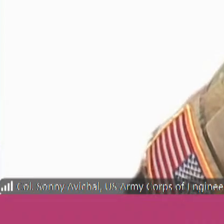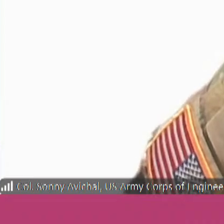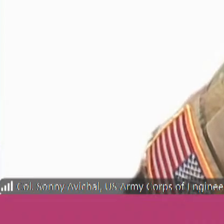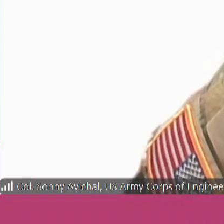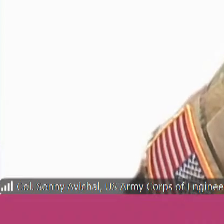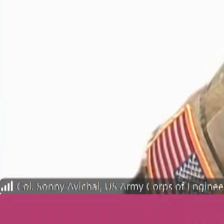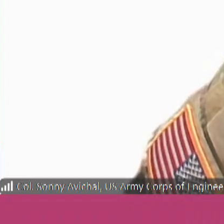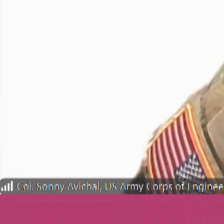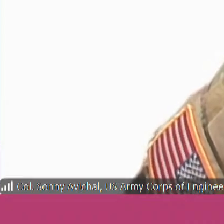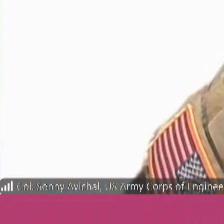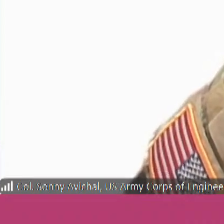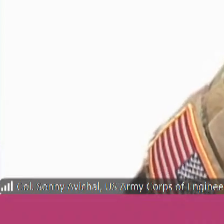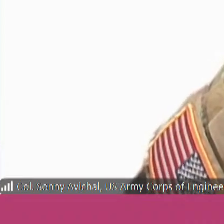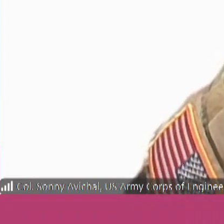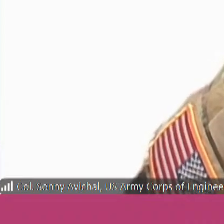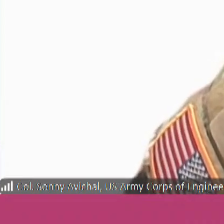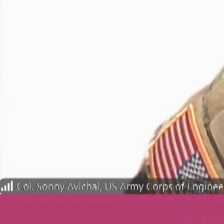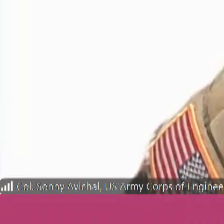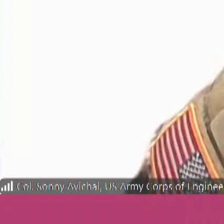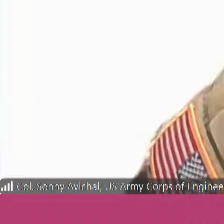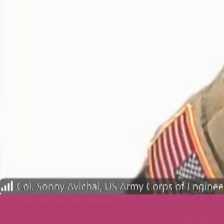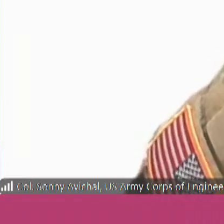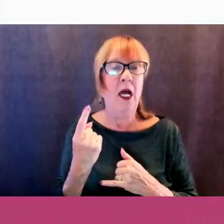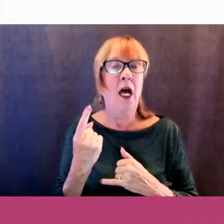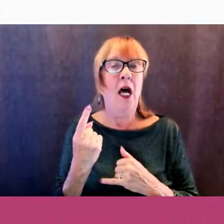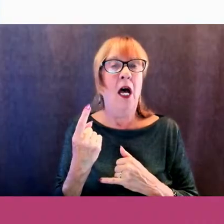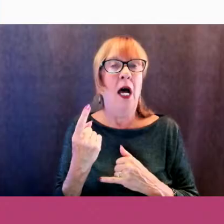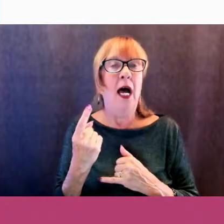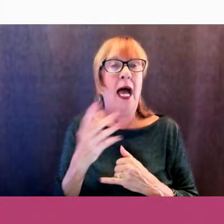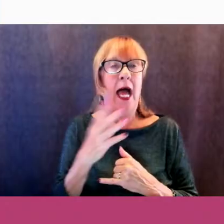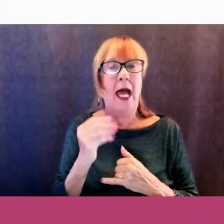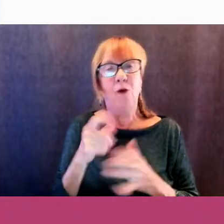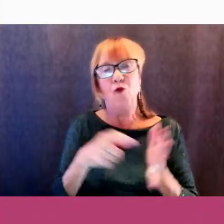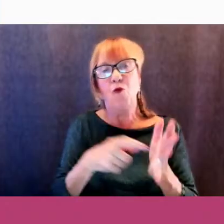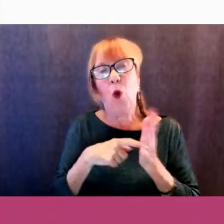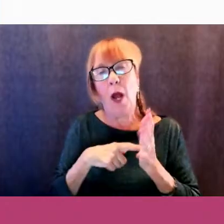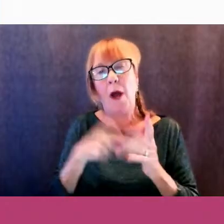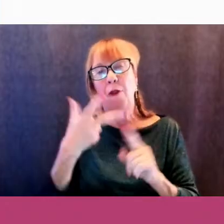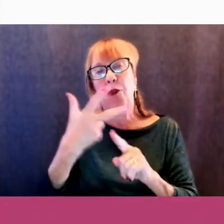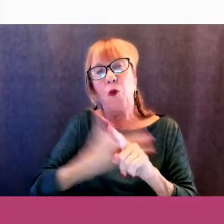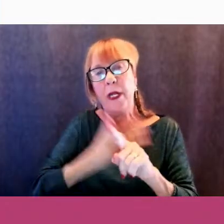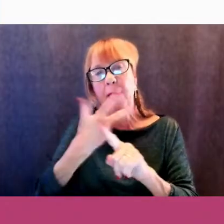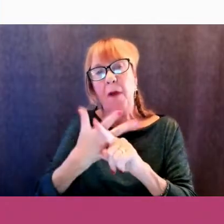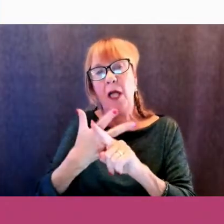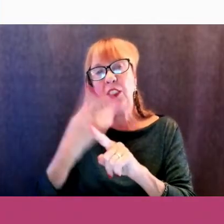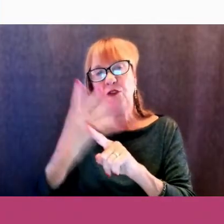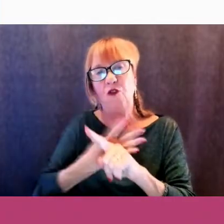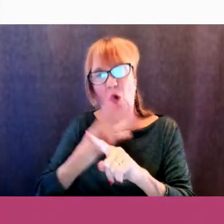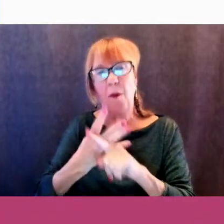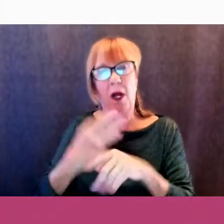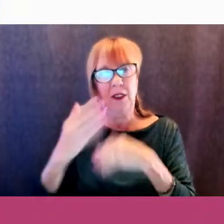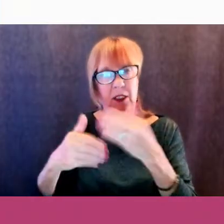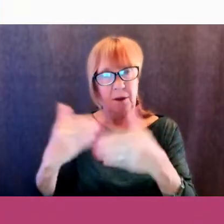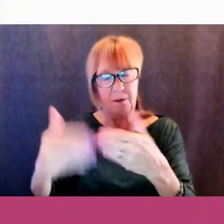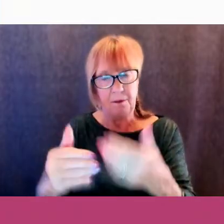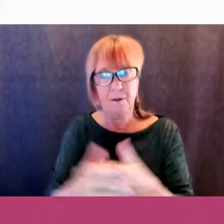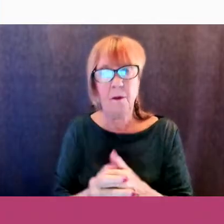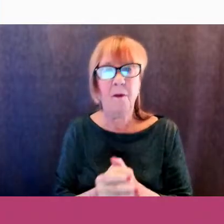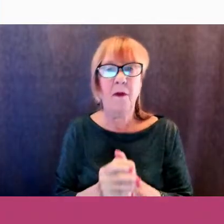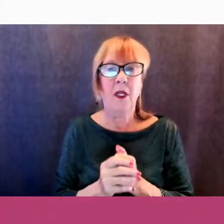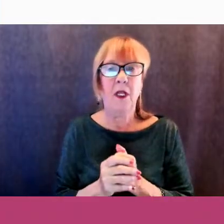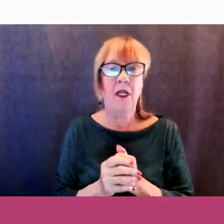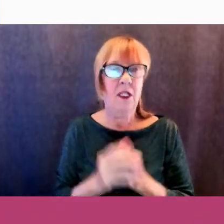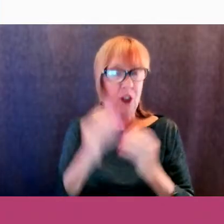still doing here in Altadena, and it'll take about 3 months, maybe even 4 months going forward. So just wanted